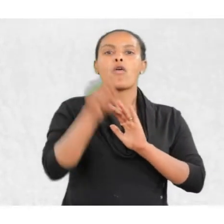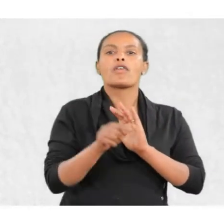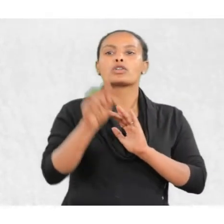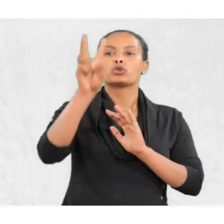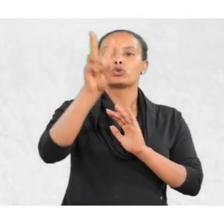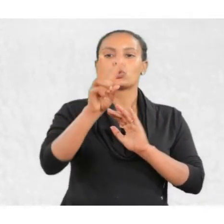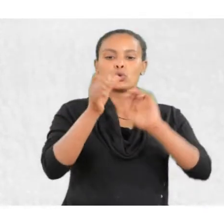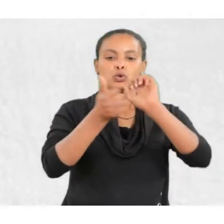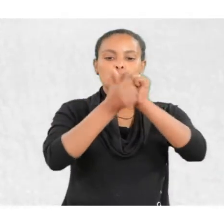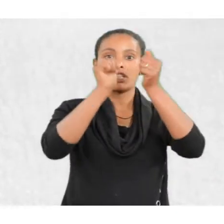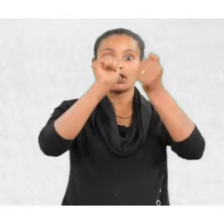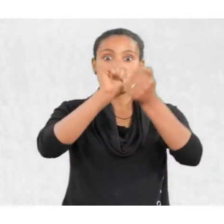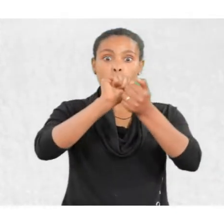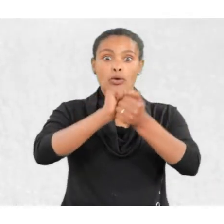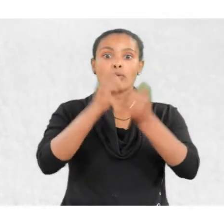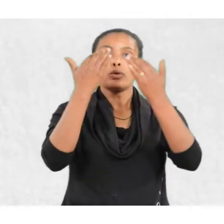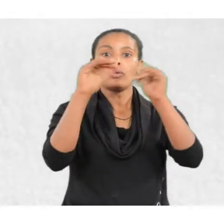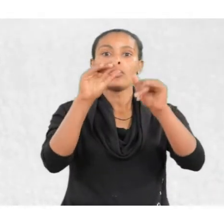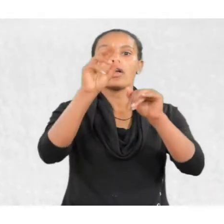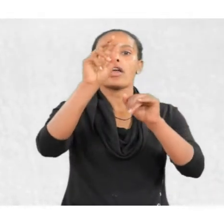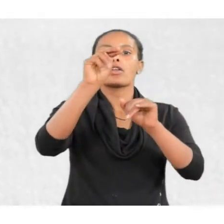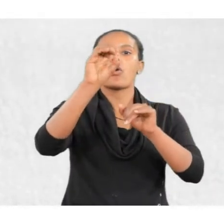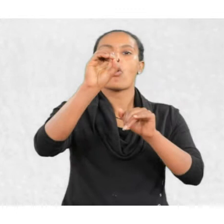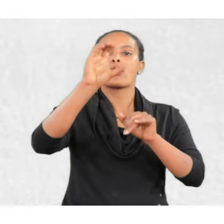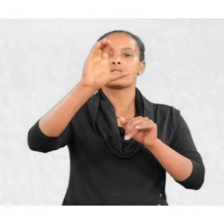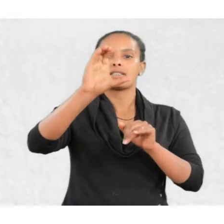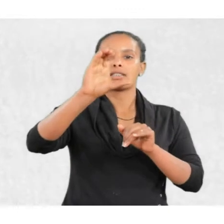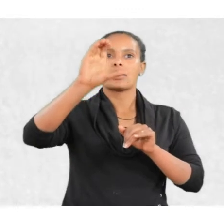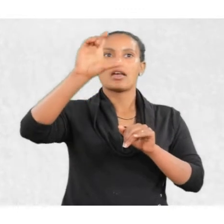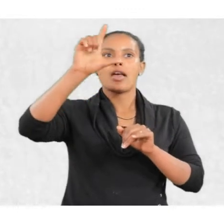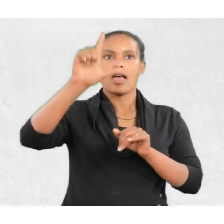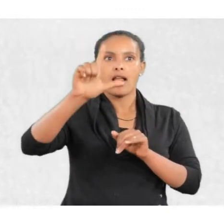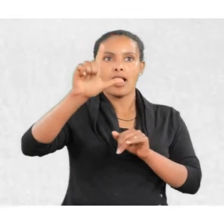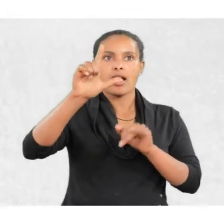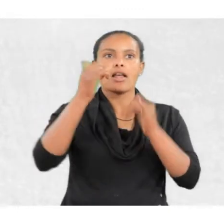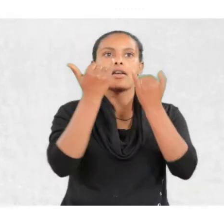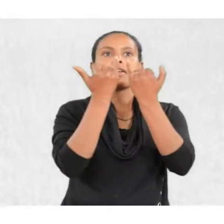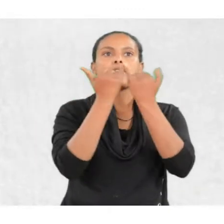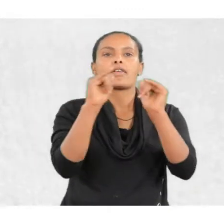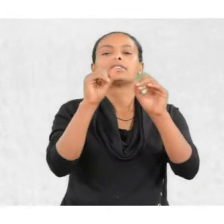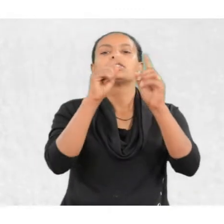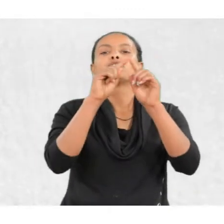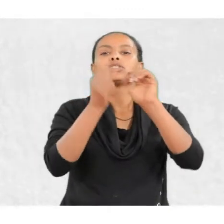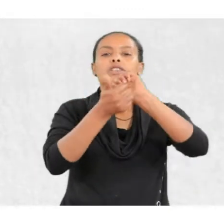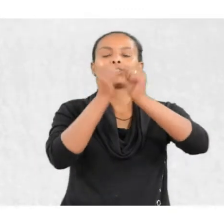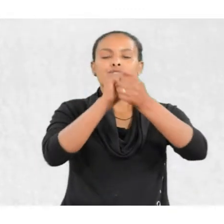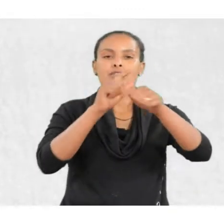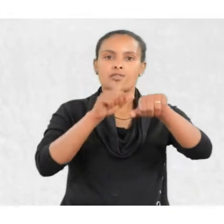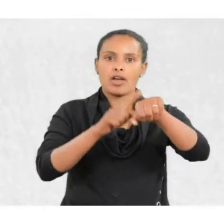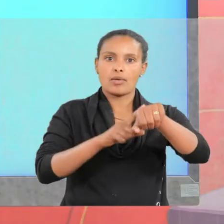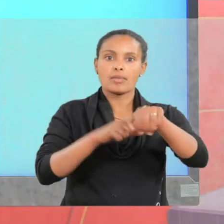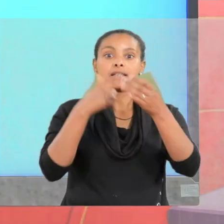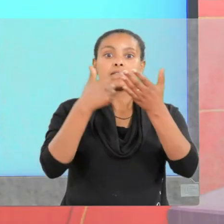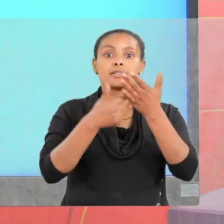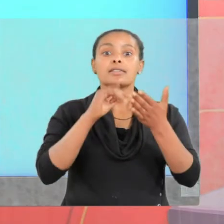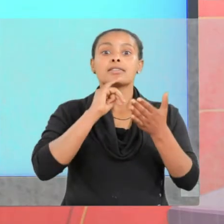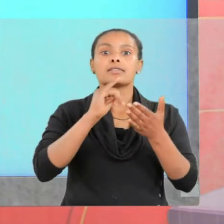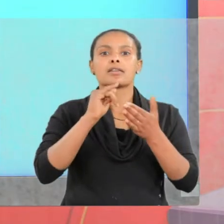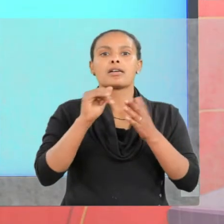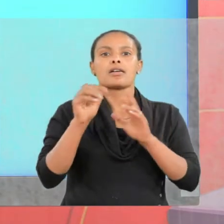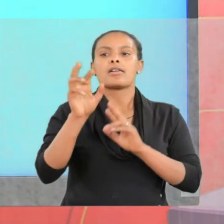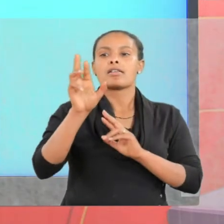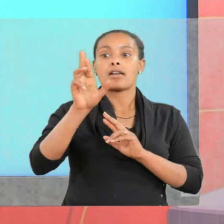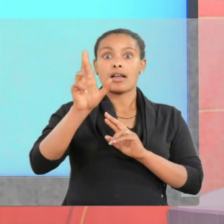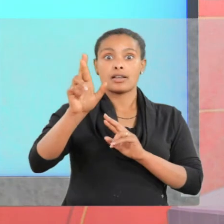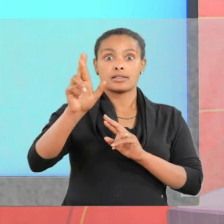1/2 change in concentration of NOCl divided by change in time. This is